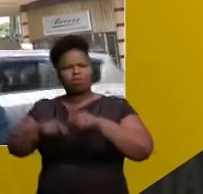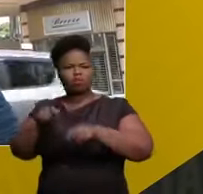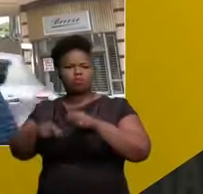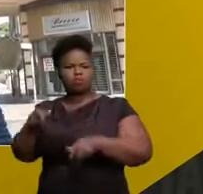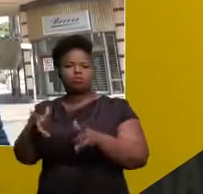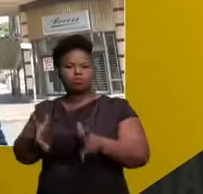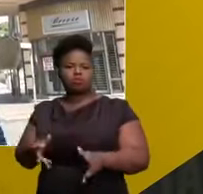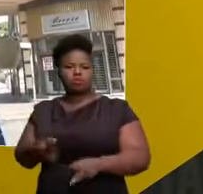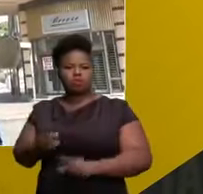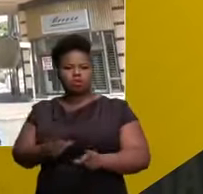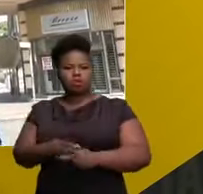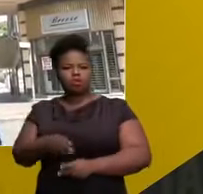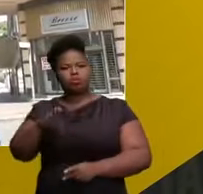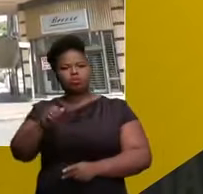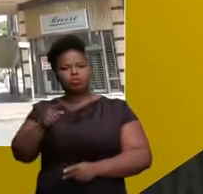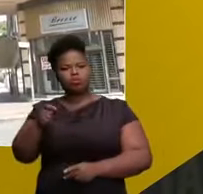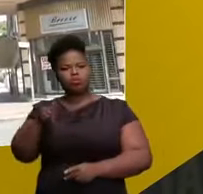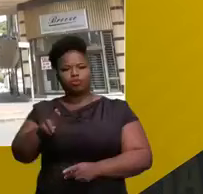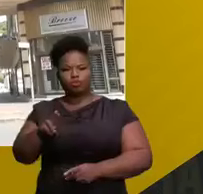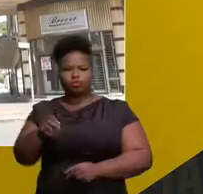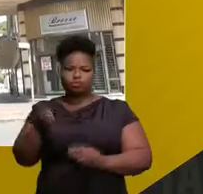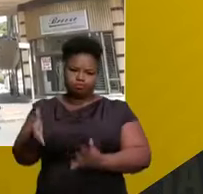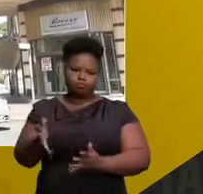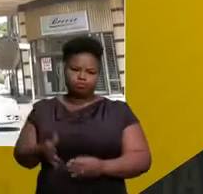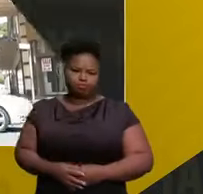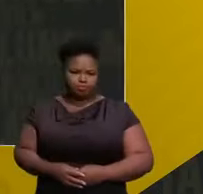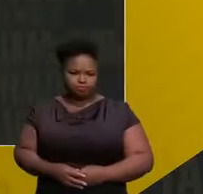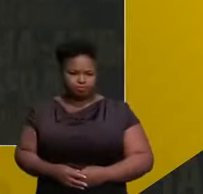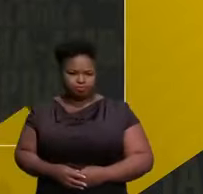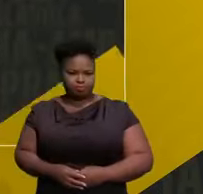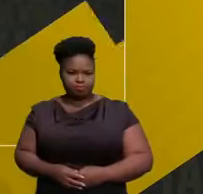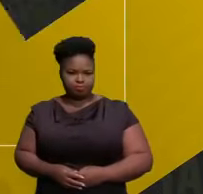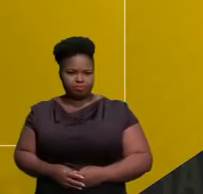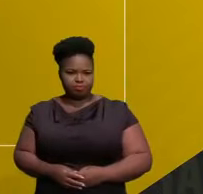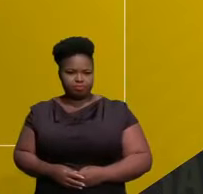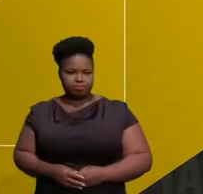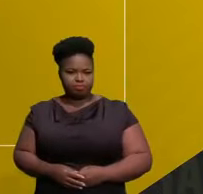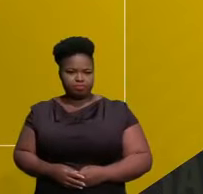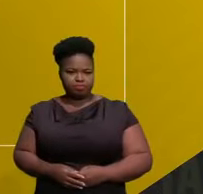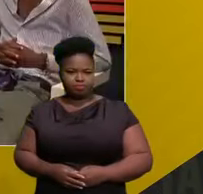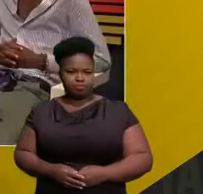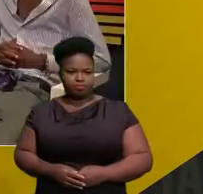is the concept of ubuntu. Masibuyele nembo, umuntu ngumuntu ngabantu.